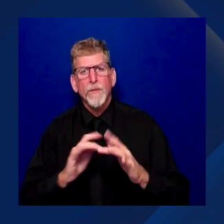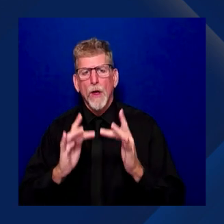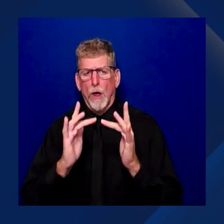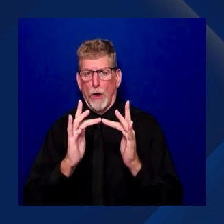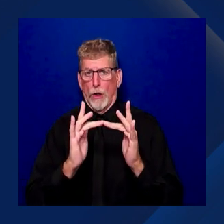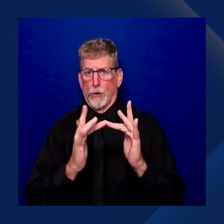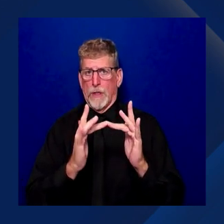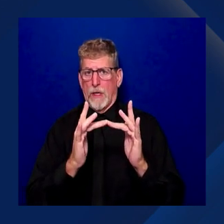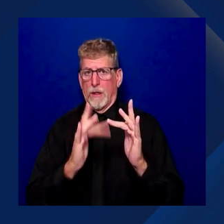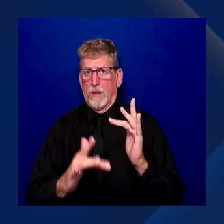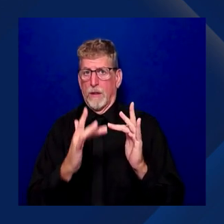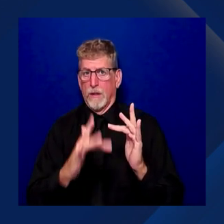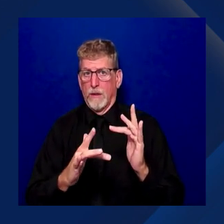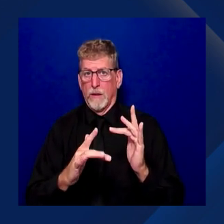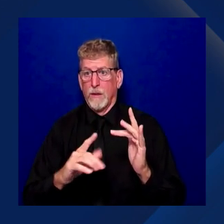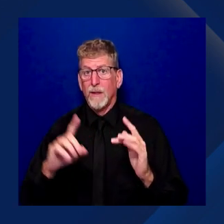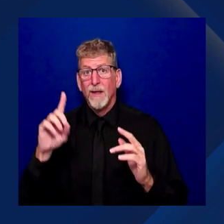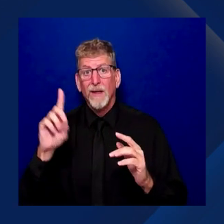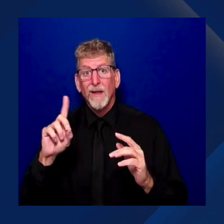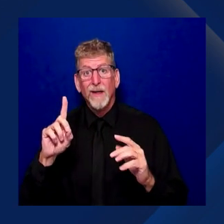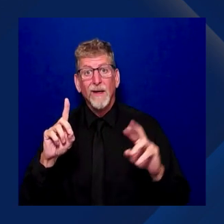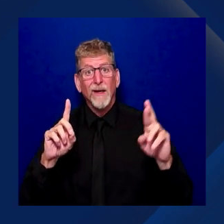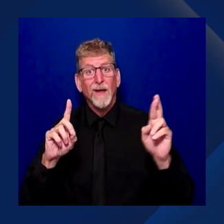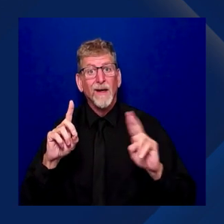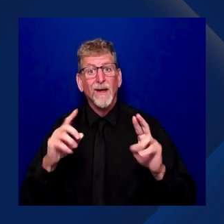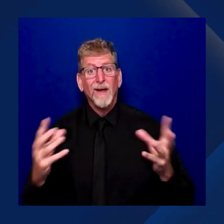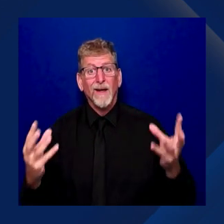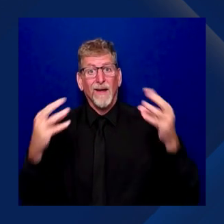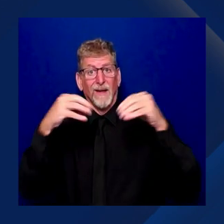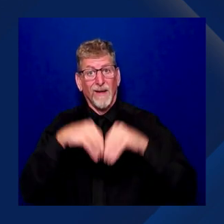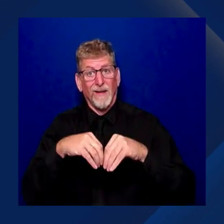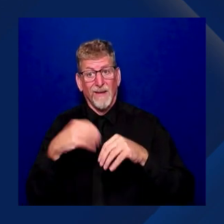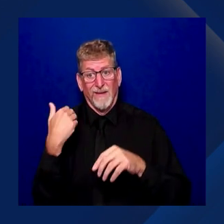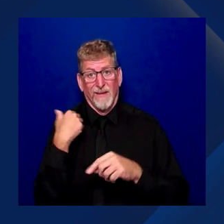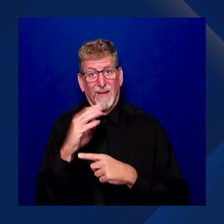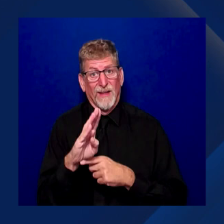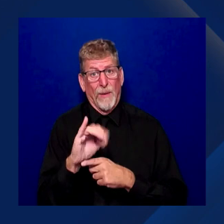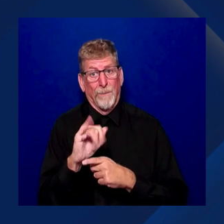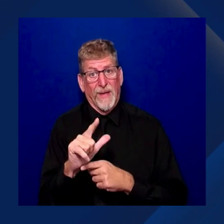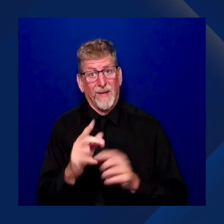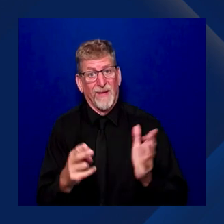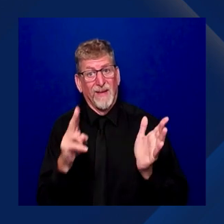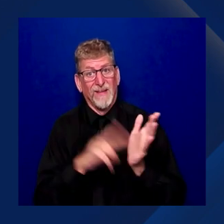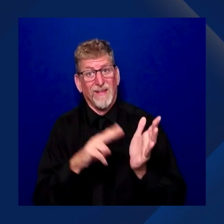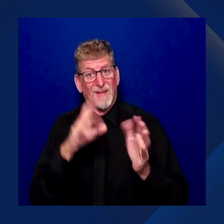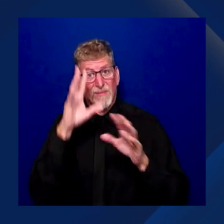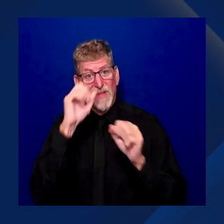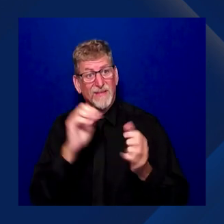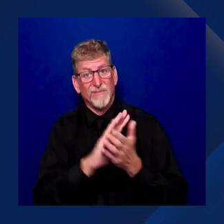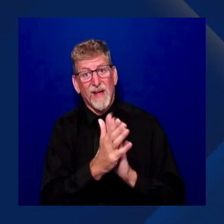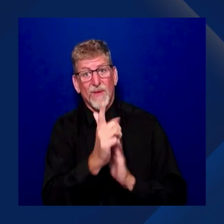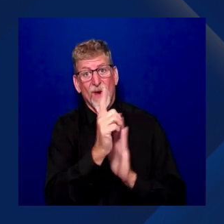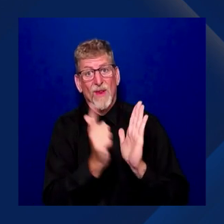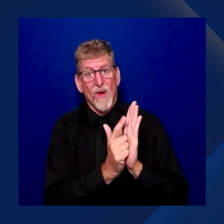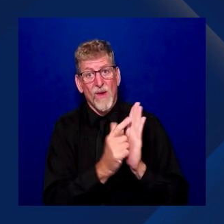infrastructure deal that the president signed into law last week, significant investments